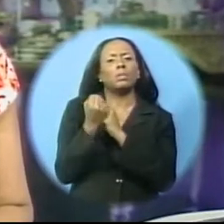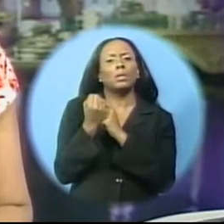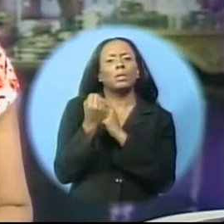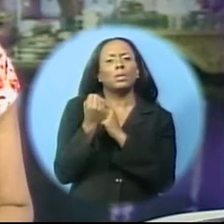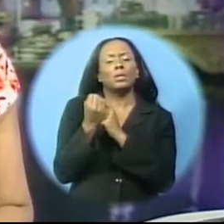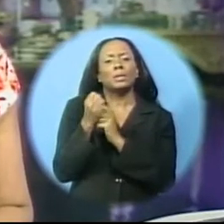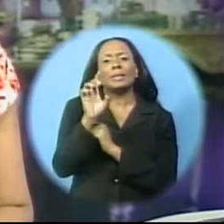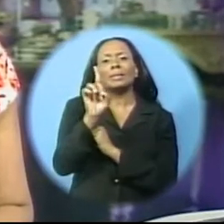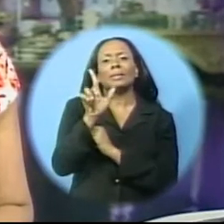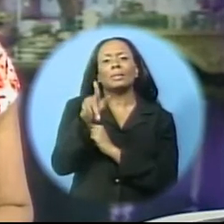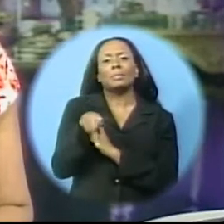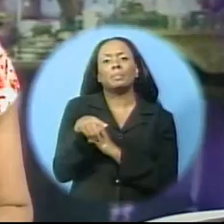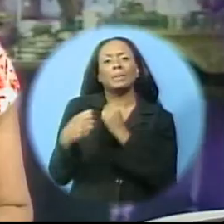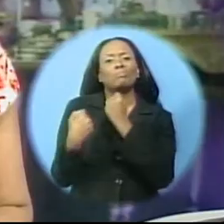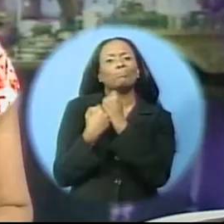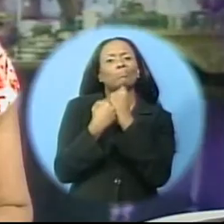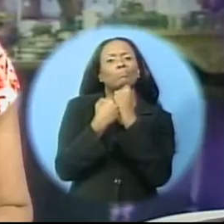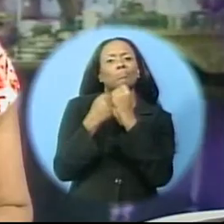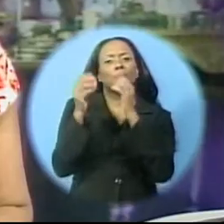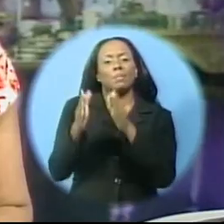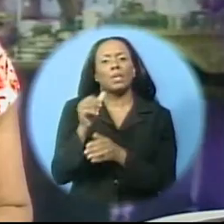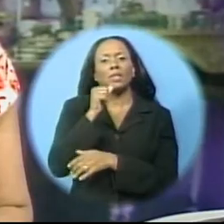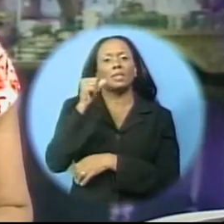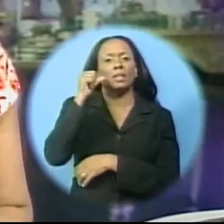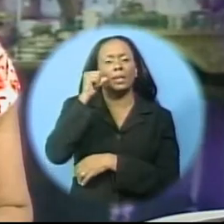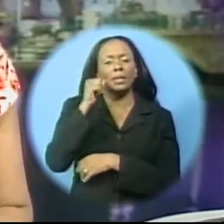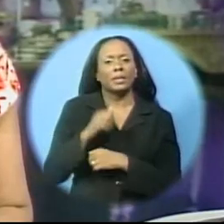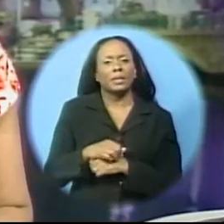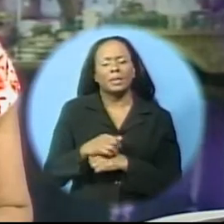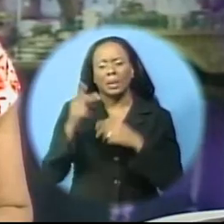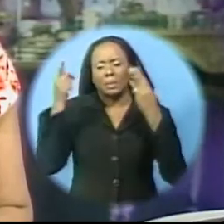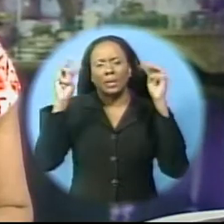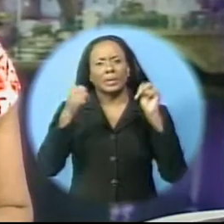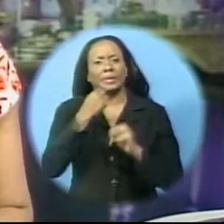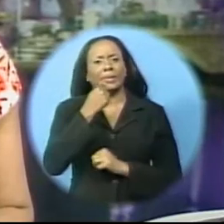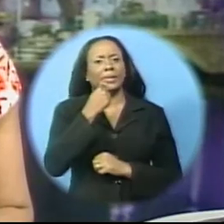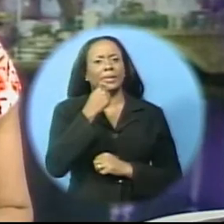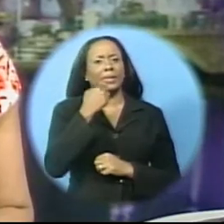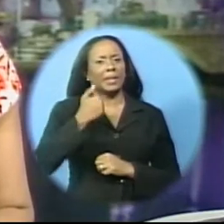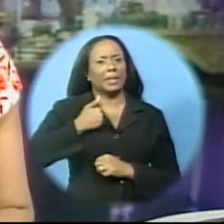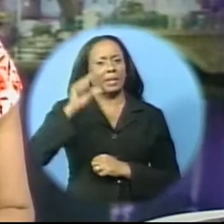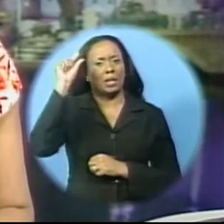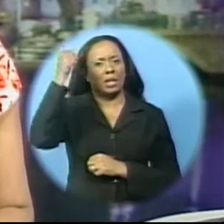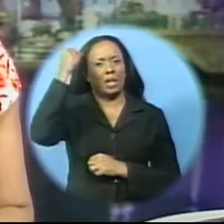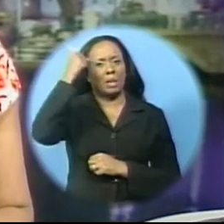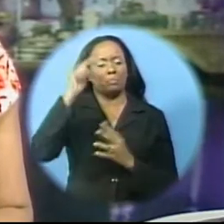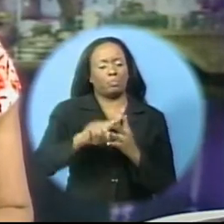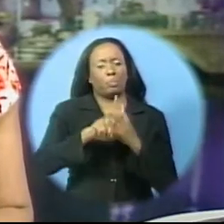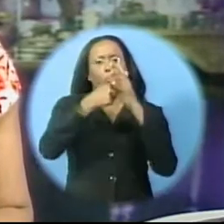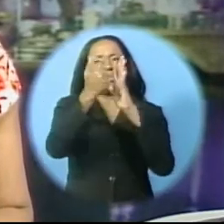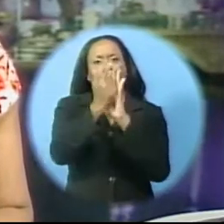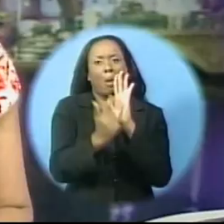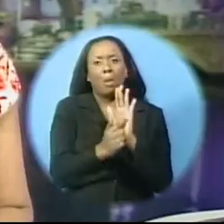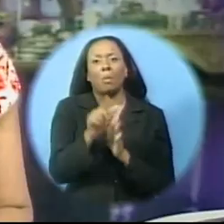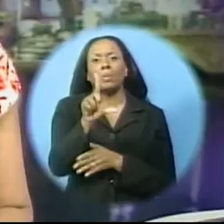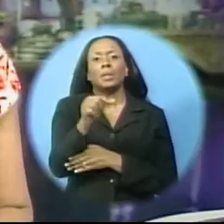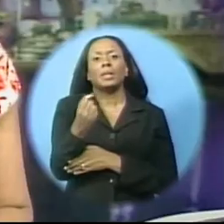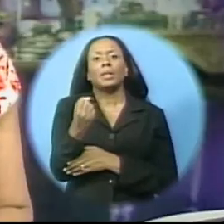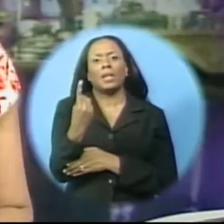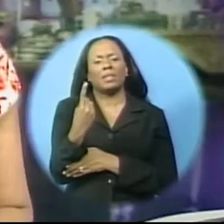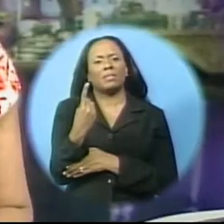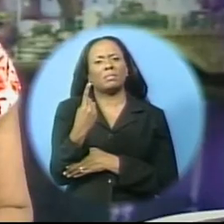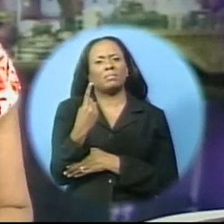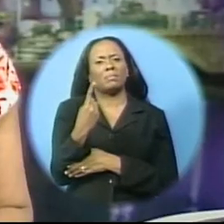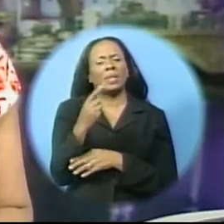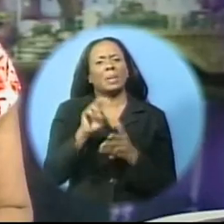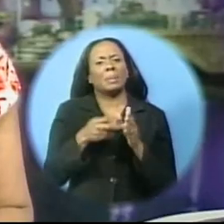supporters yesterday. Mr. Stewart says the Canadian government enacted legislation in 2011 forcing companies registered